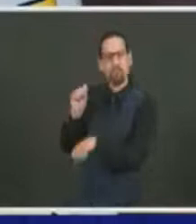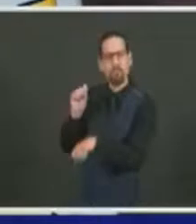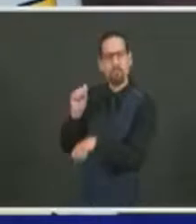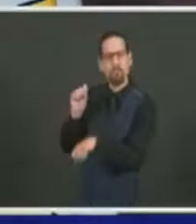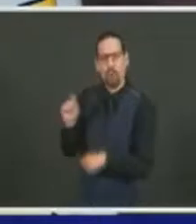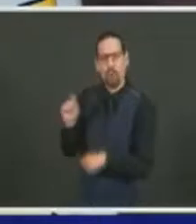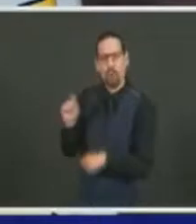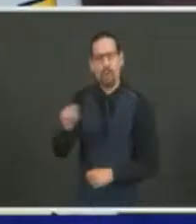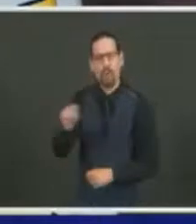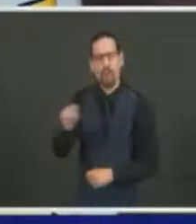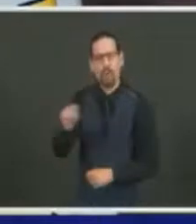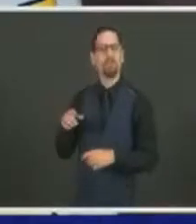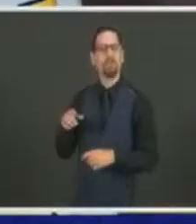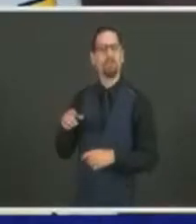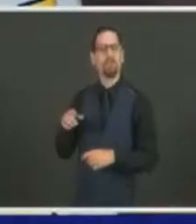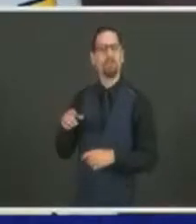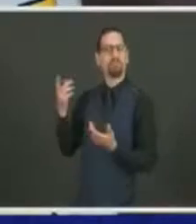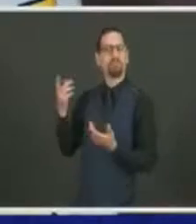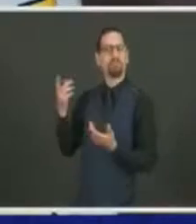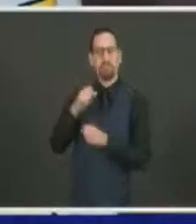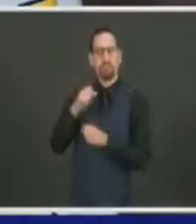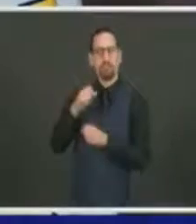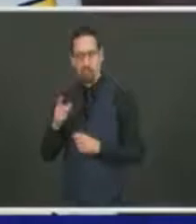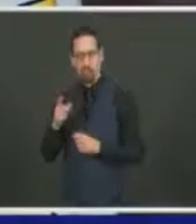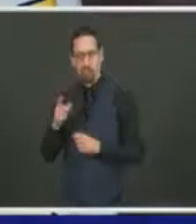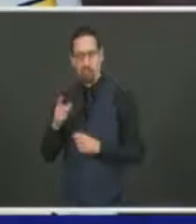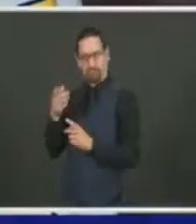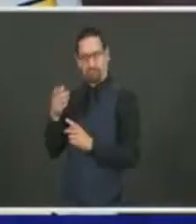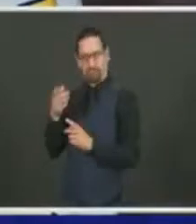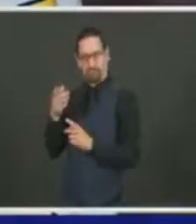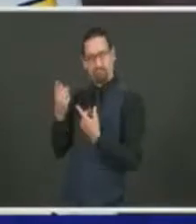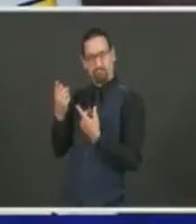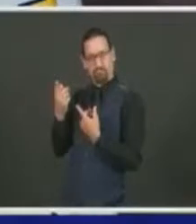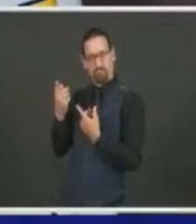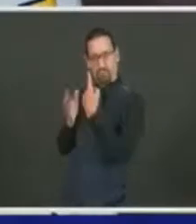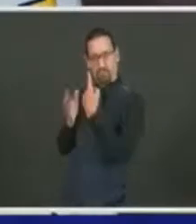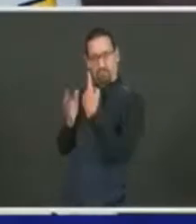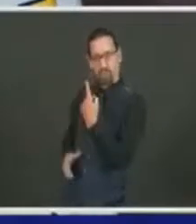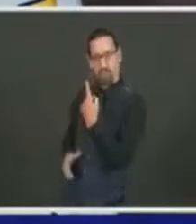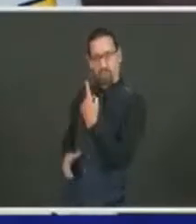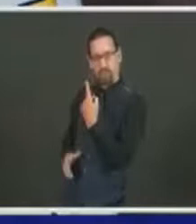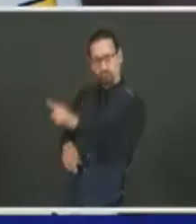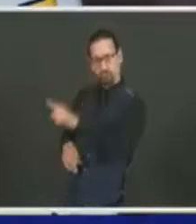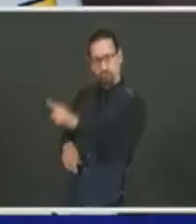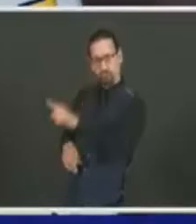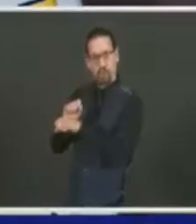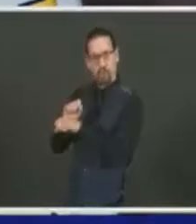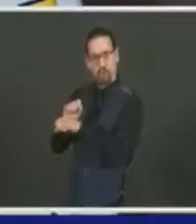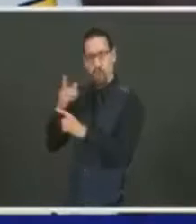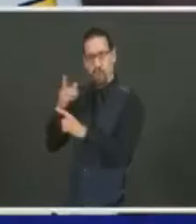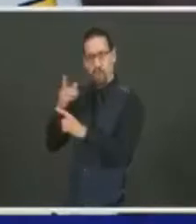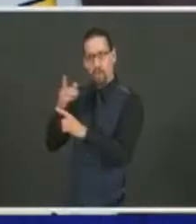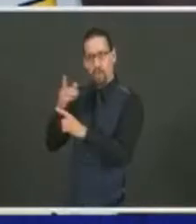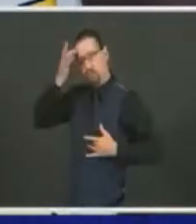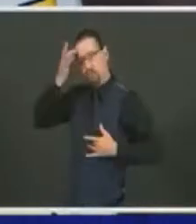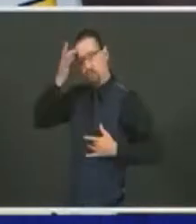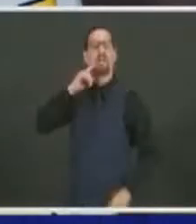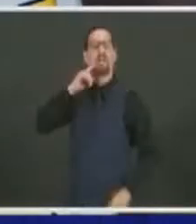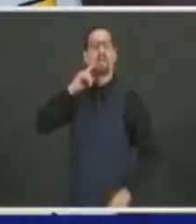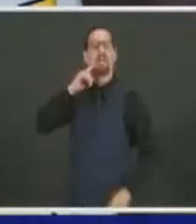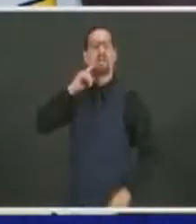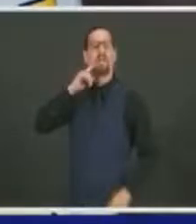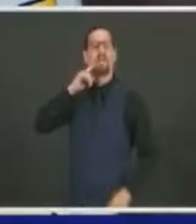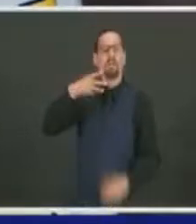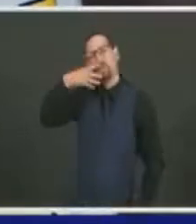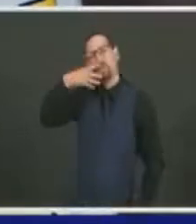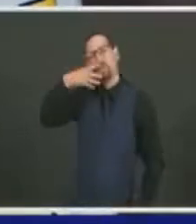traced to one person who went to work sick, fever and the sniffles. Not going to work when you're